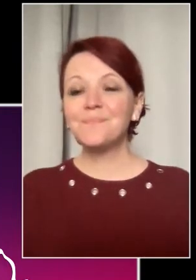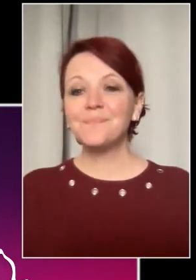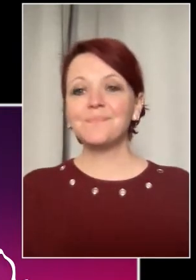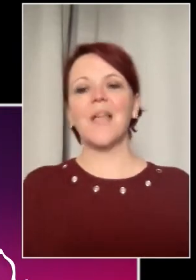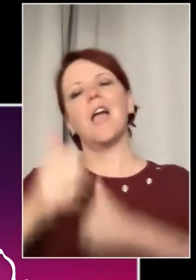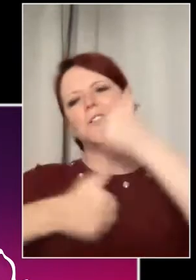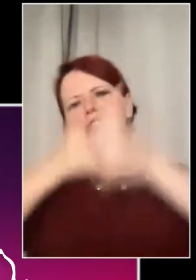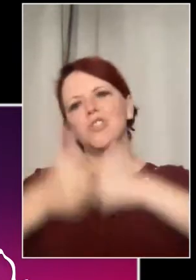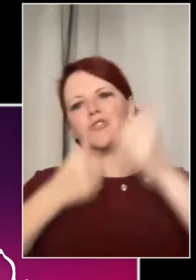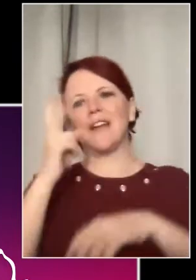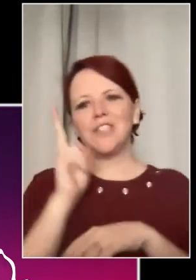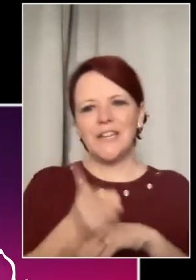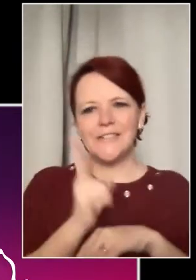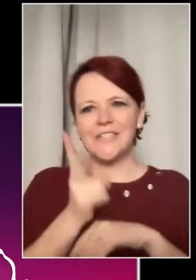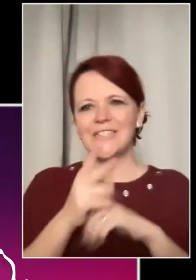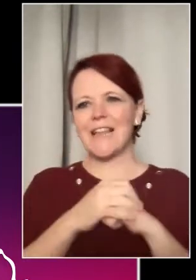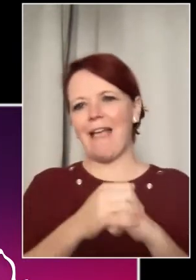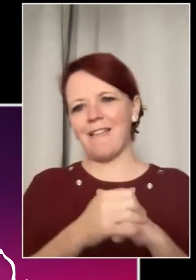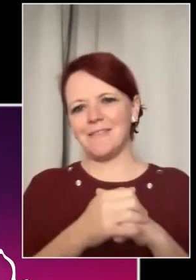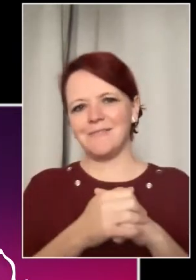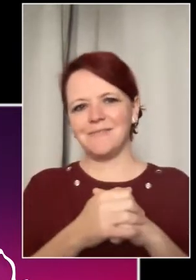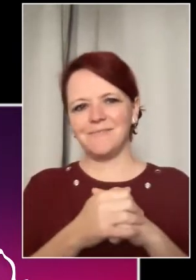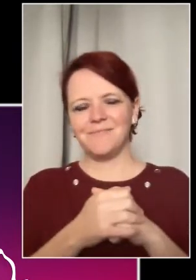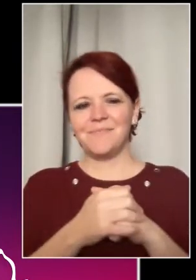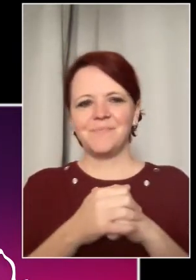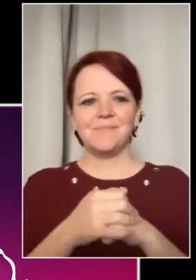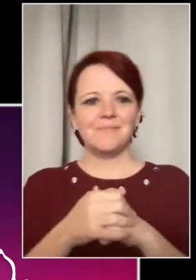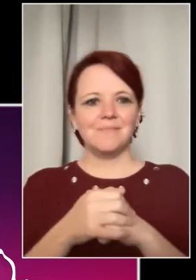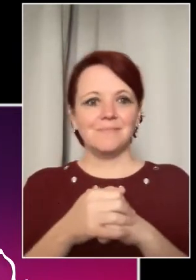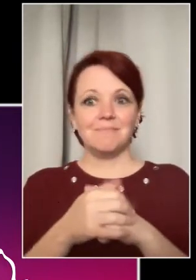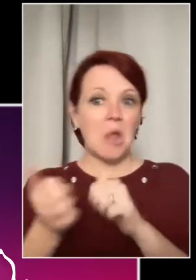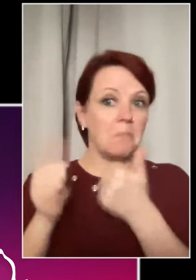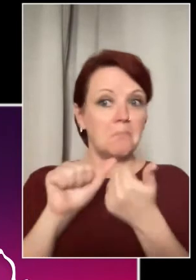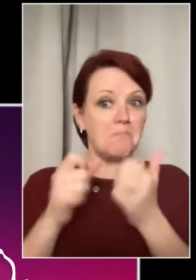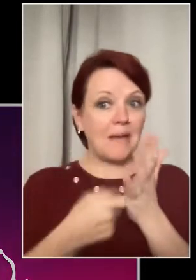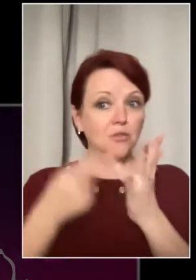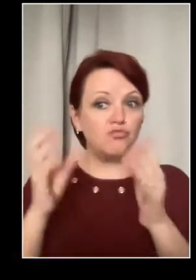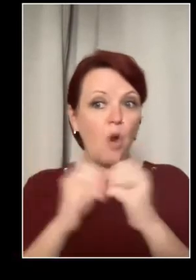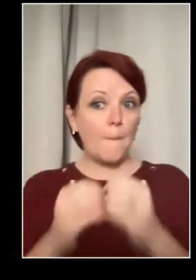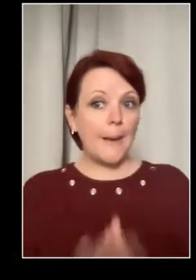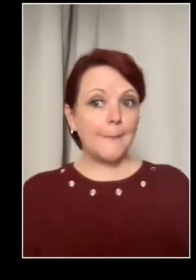again, Jess, and thank you so much for joining us live on the show. Over to you, Rob.